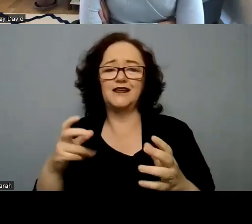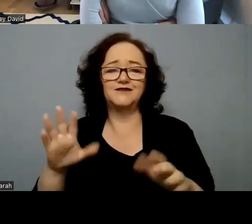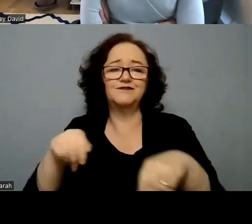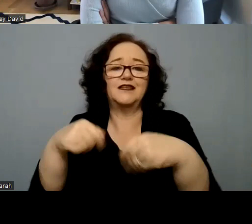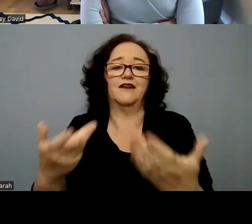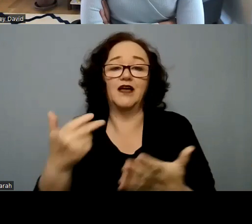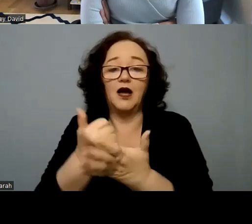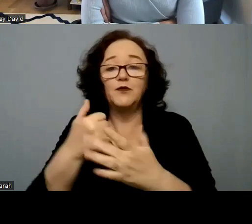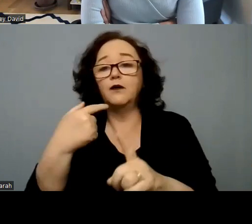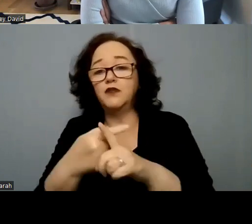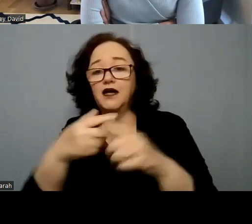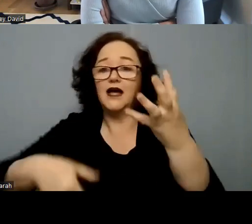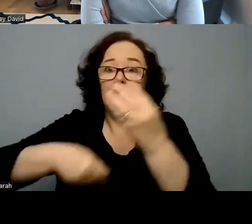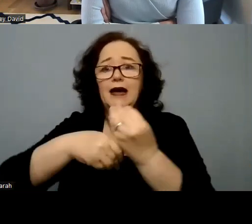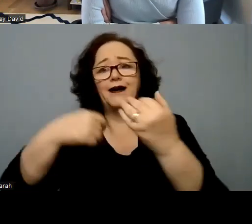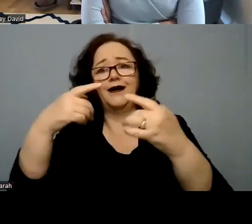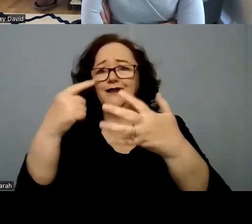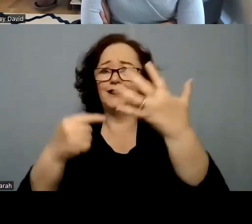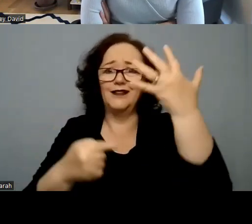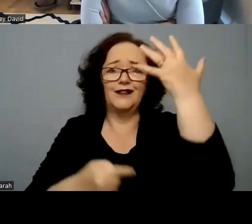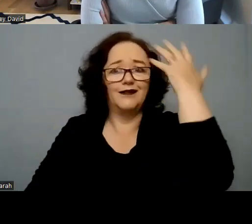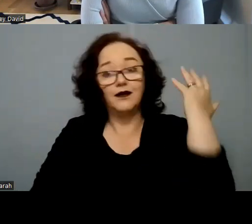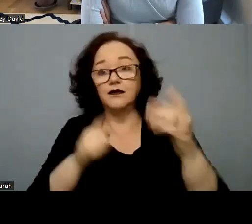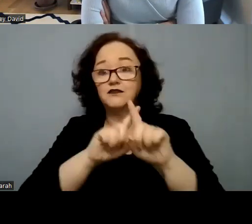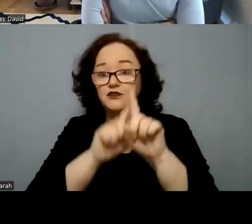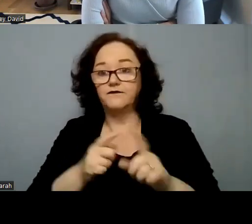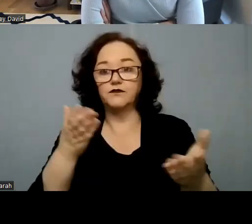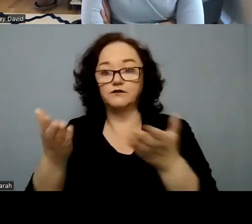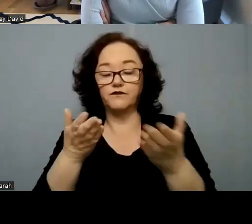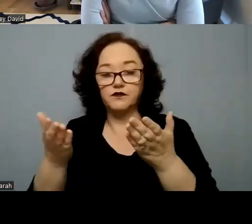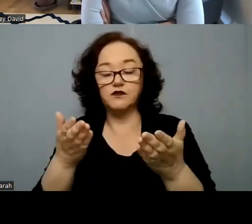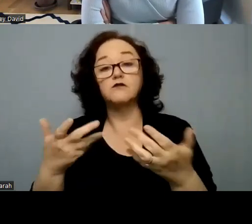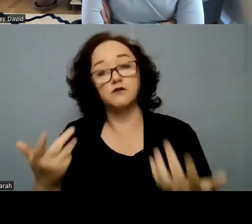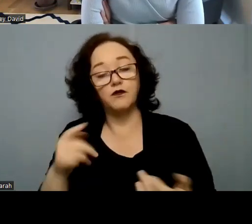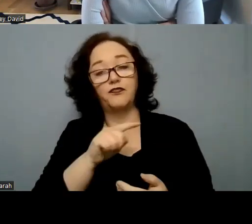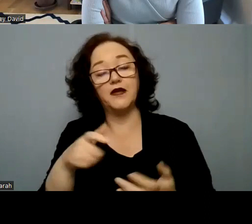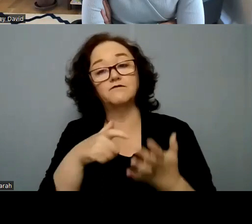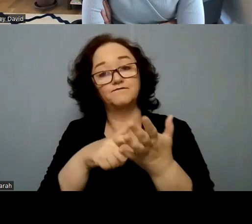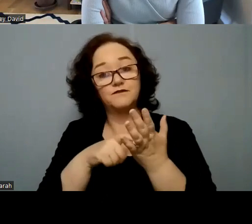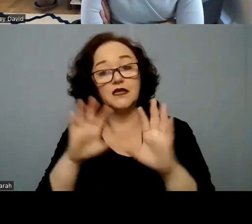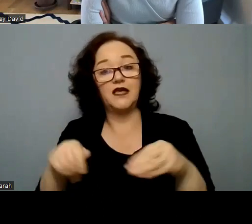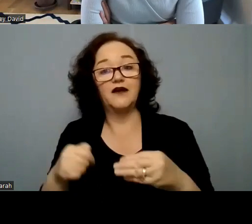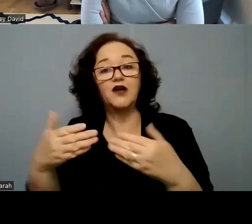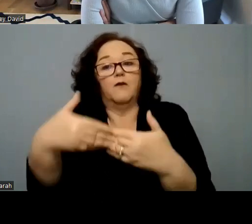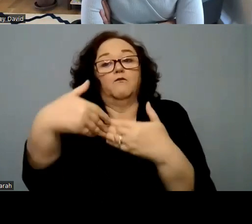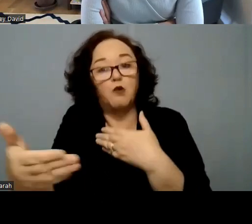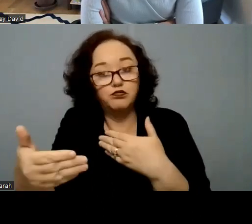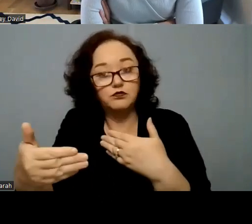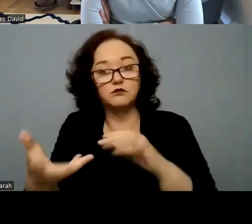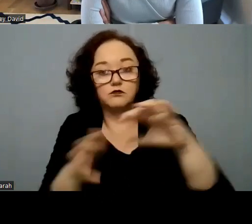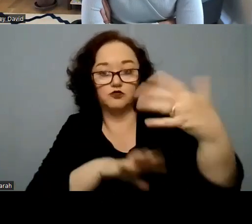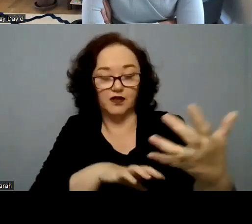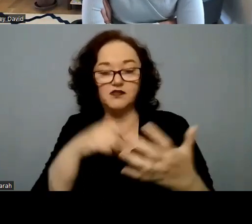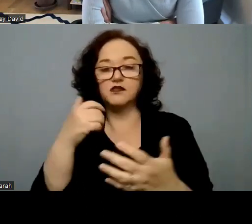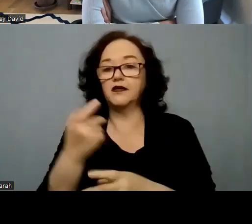need. And so CCBHCs are required to provide post-crisis care as well. They have to engage in discharge and release